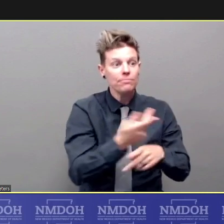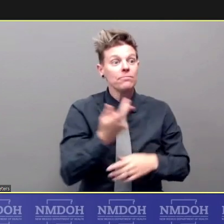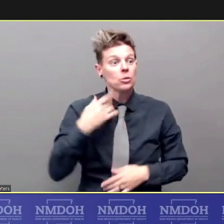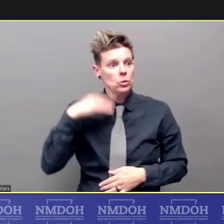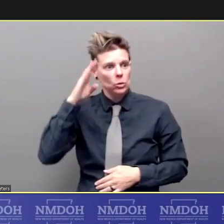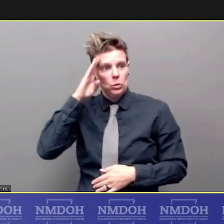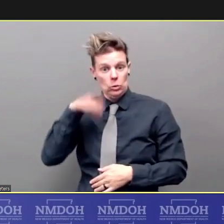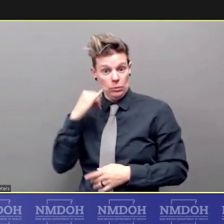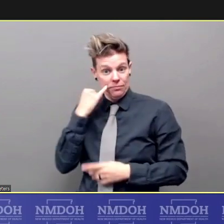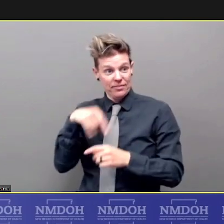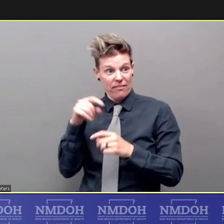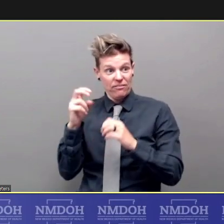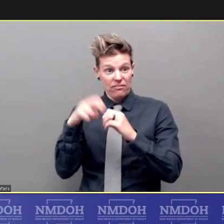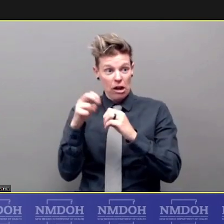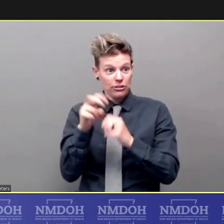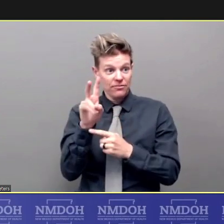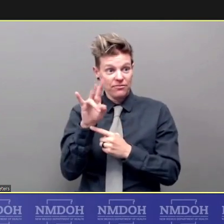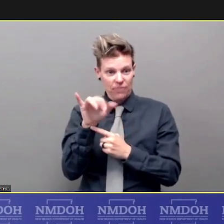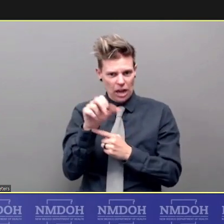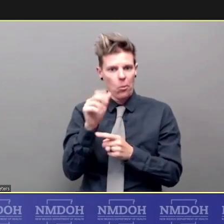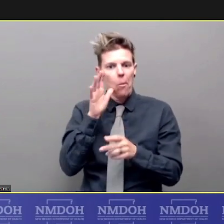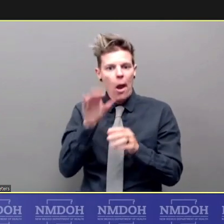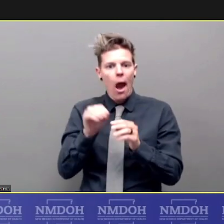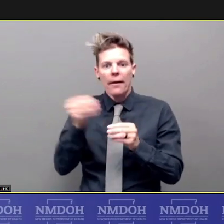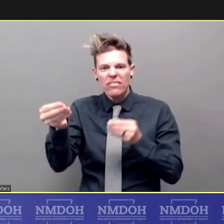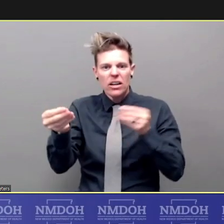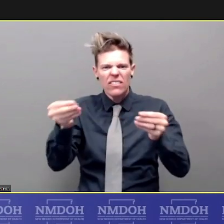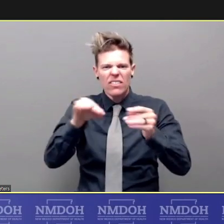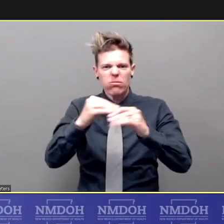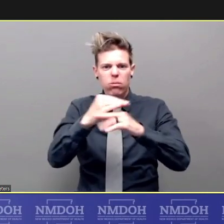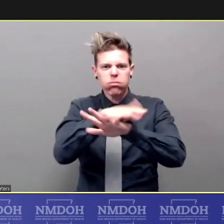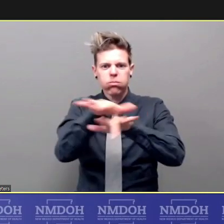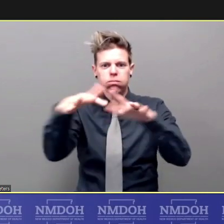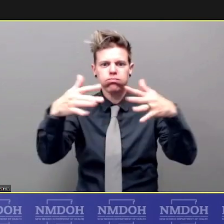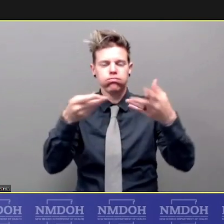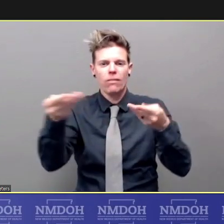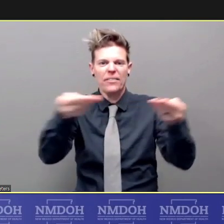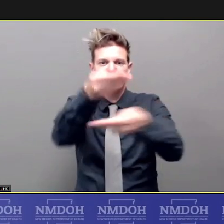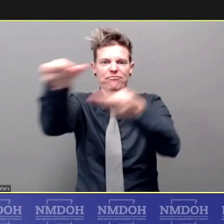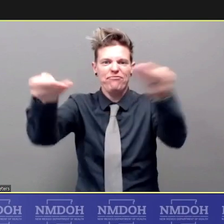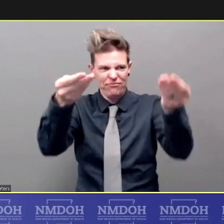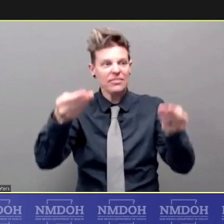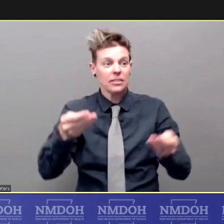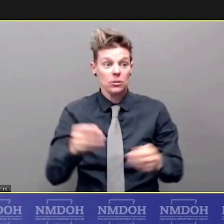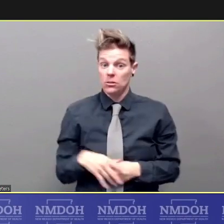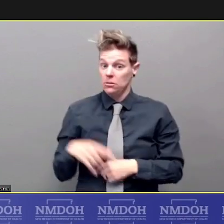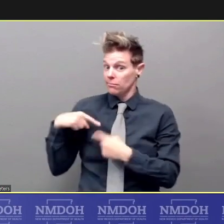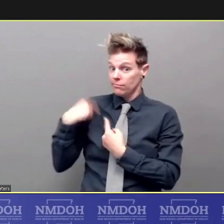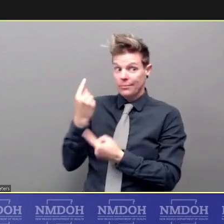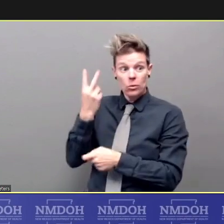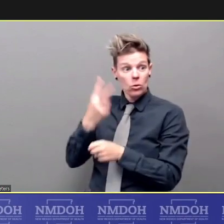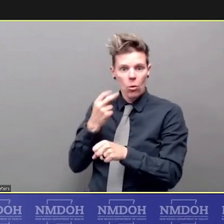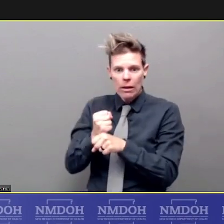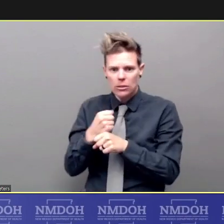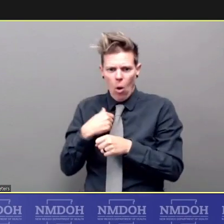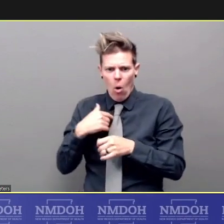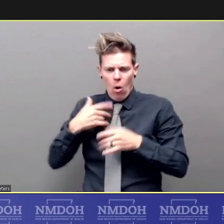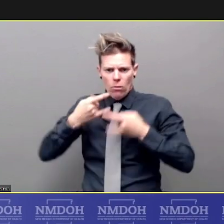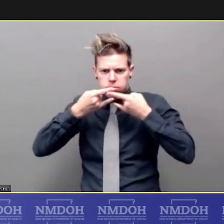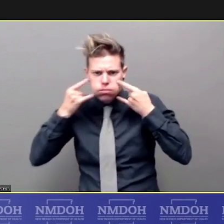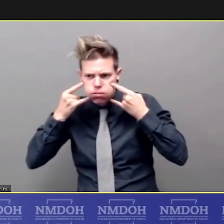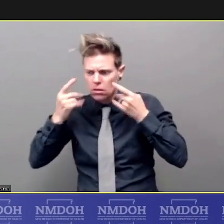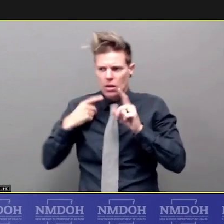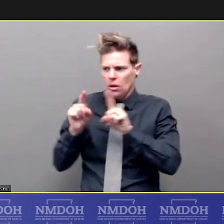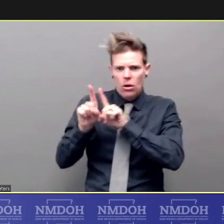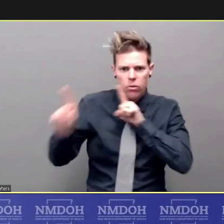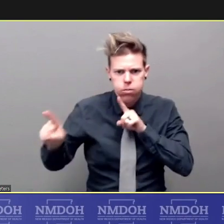to spread. And the precautions that we were taking over the last couple of years we've been keeping